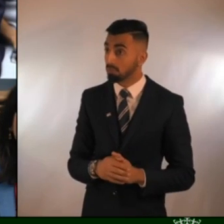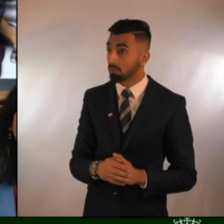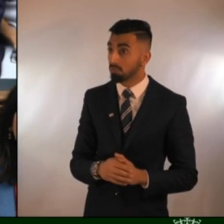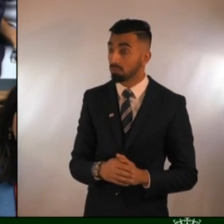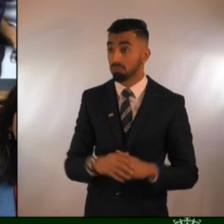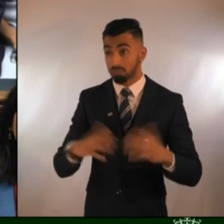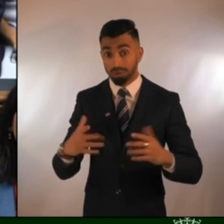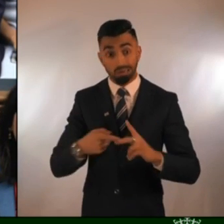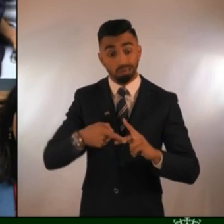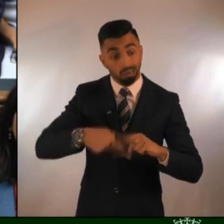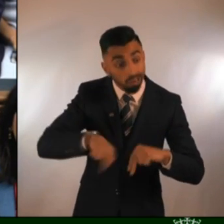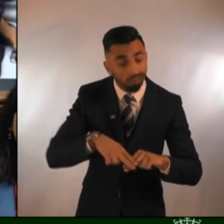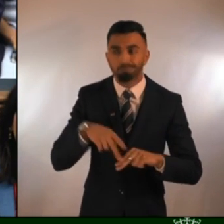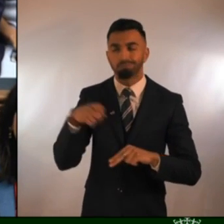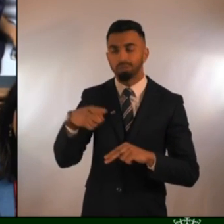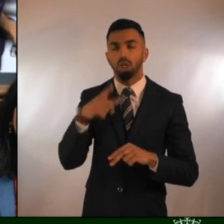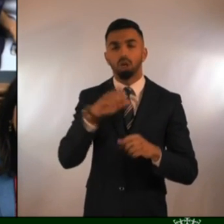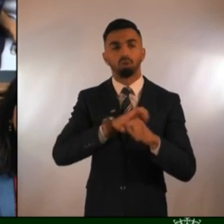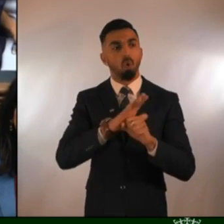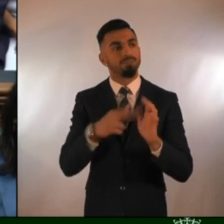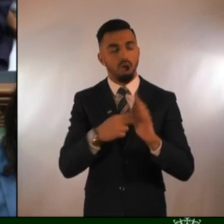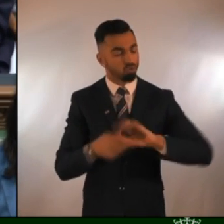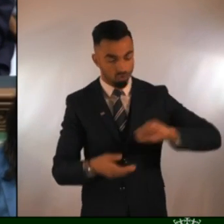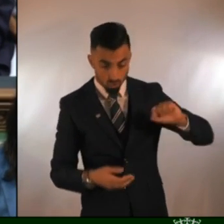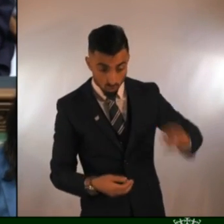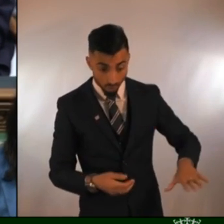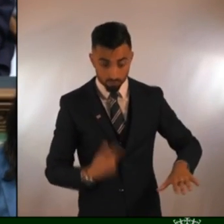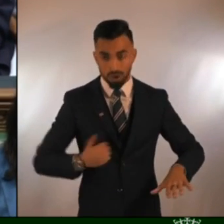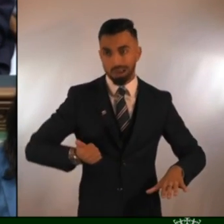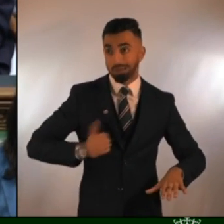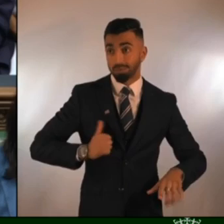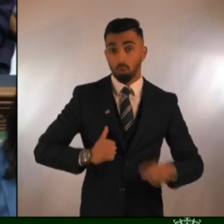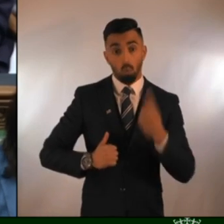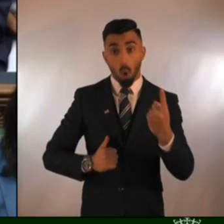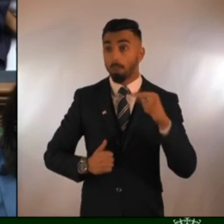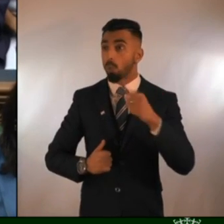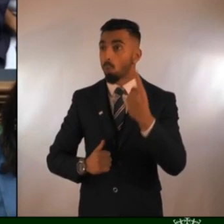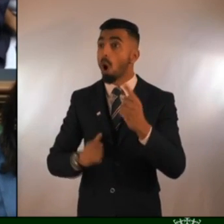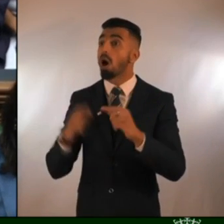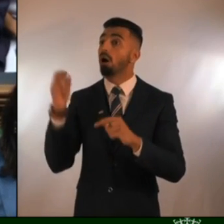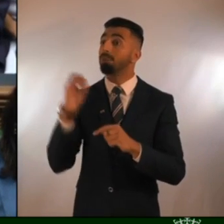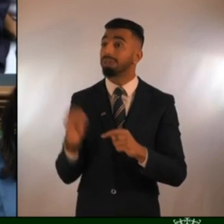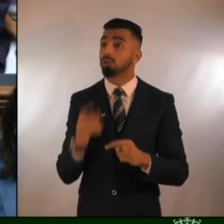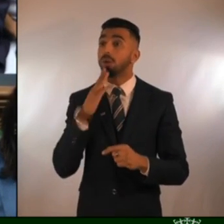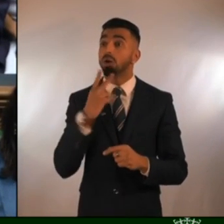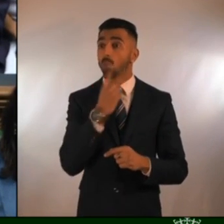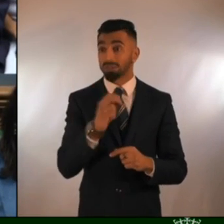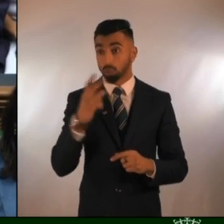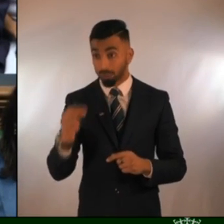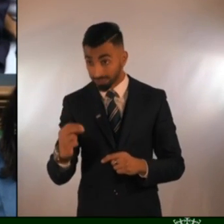led to growth of 1.1% in 2020, 1.8% in 2021, then